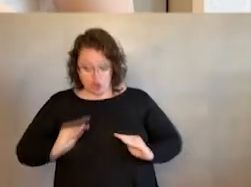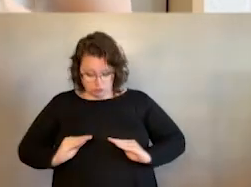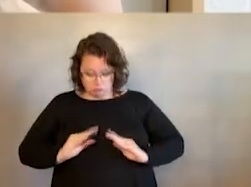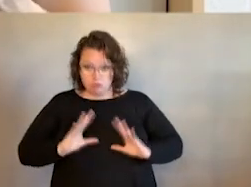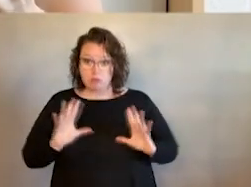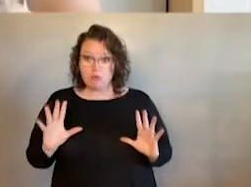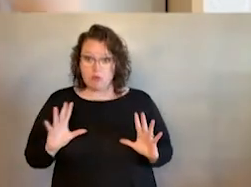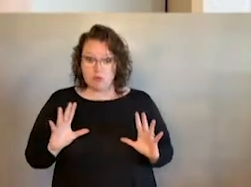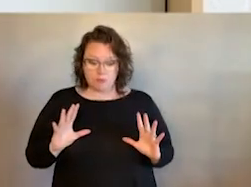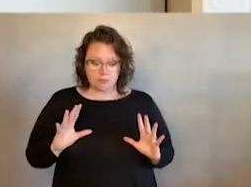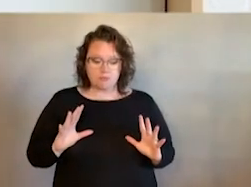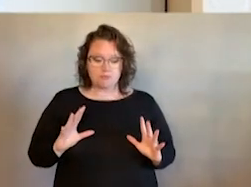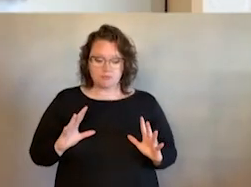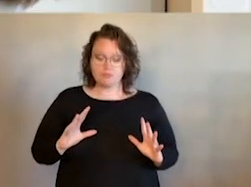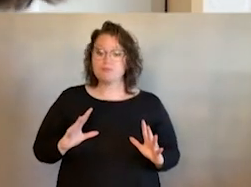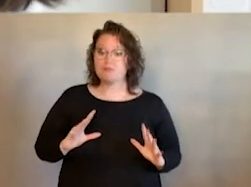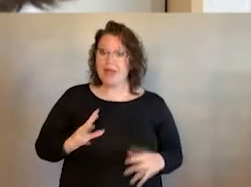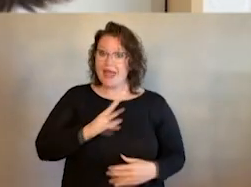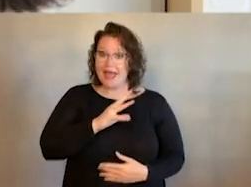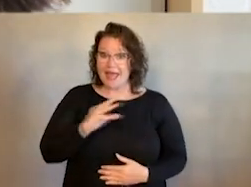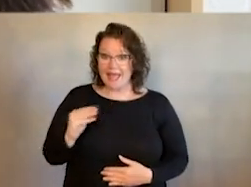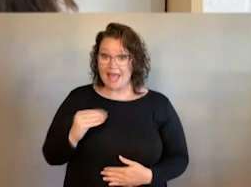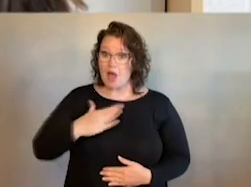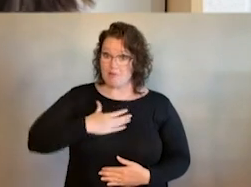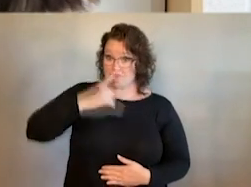are bright and artistic.